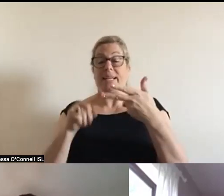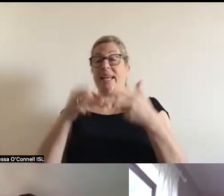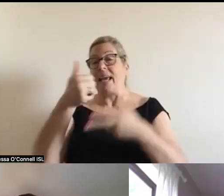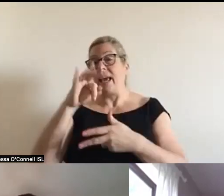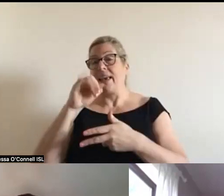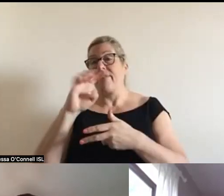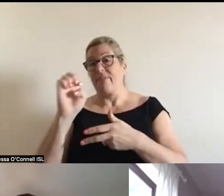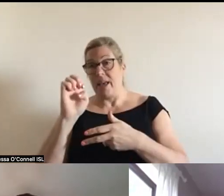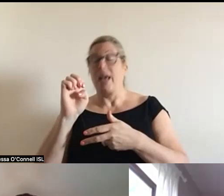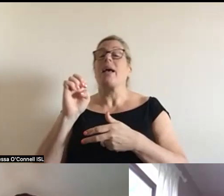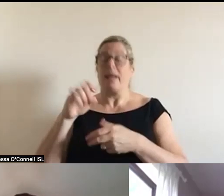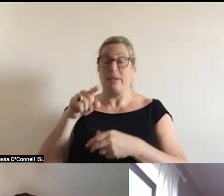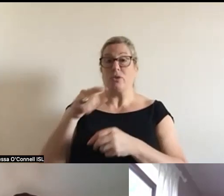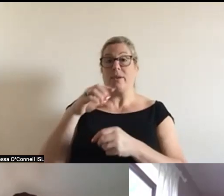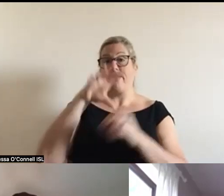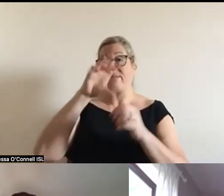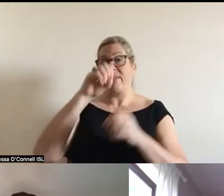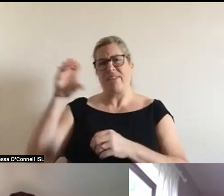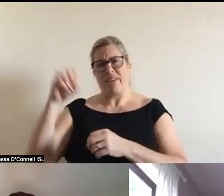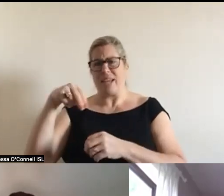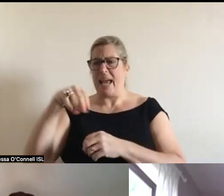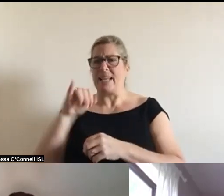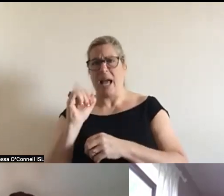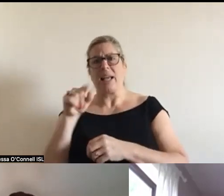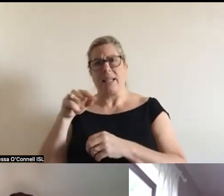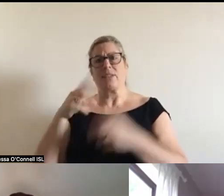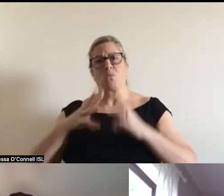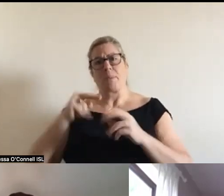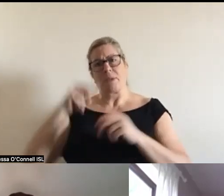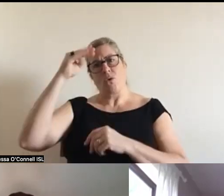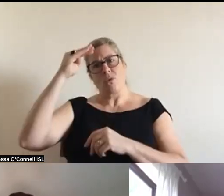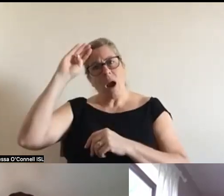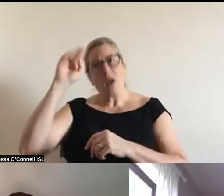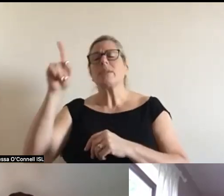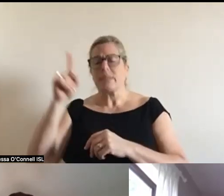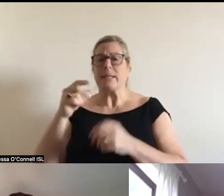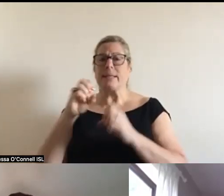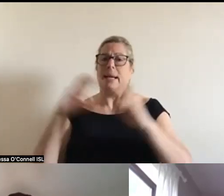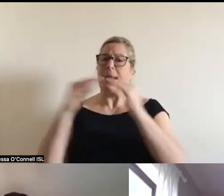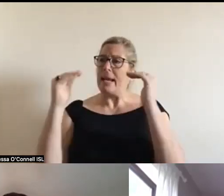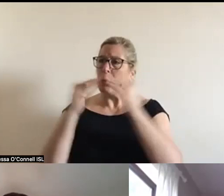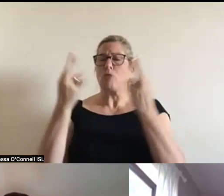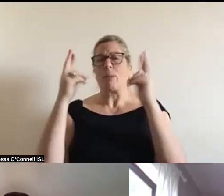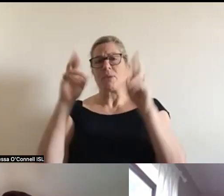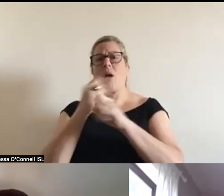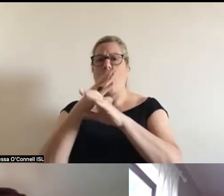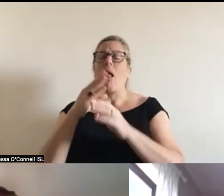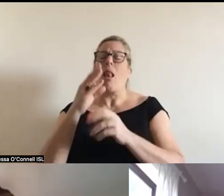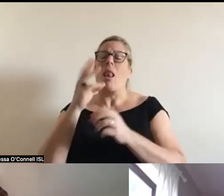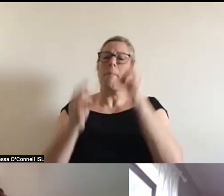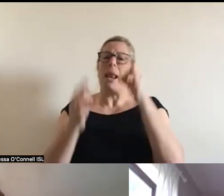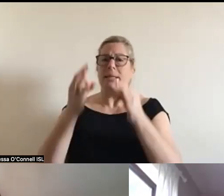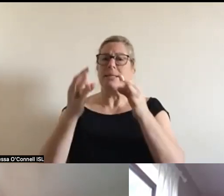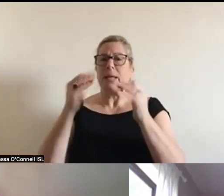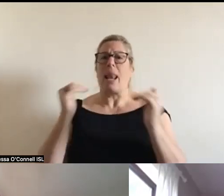of 50/50 NI, who are working towards a Northern Ireland where women are equally represented at all political levels. They do this by raising awareness of